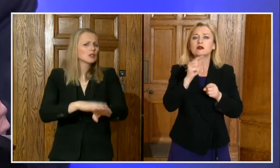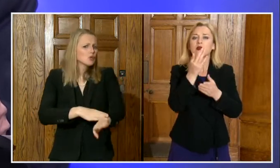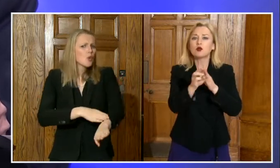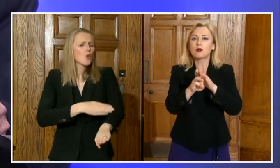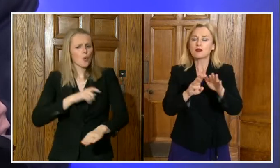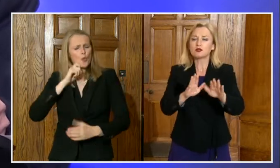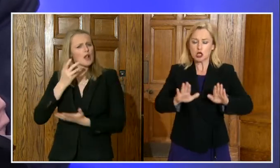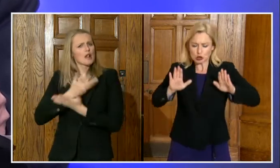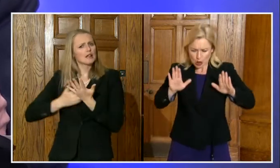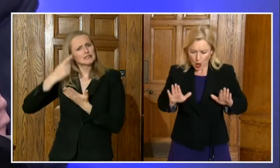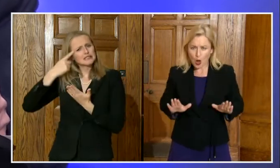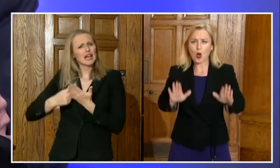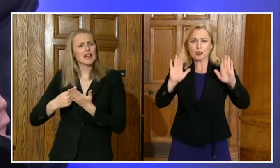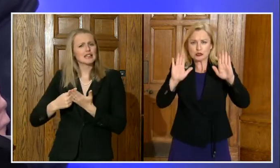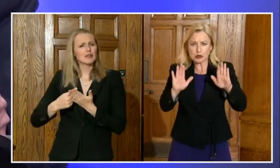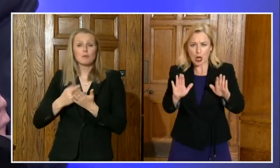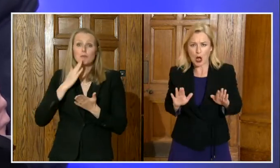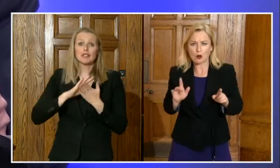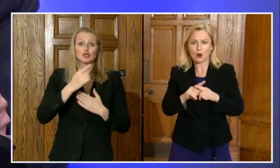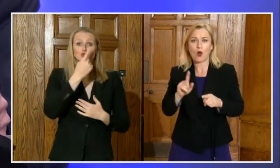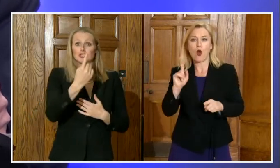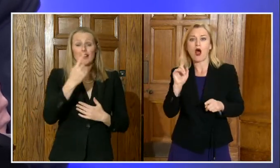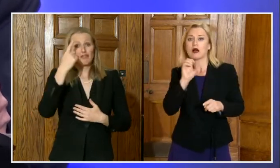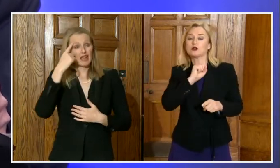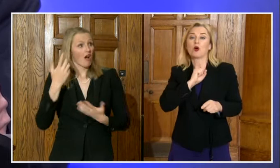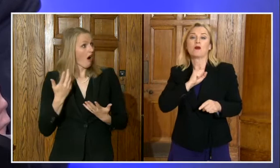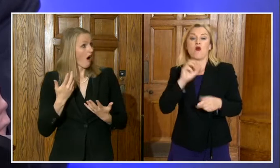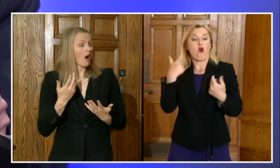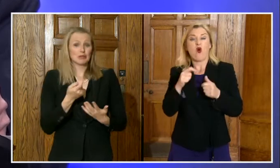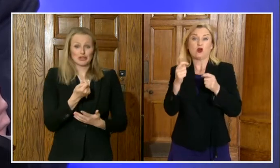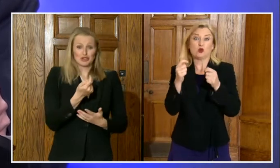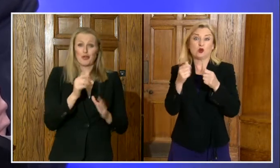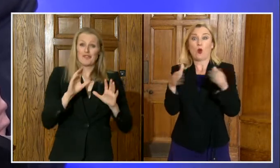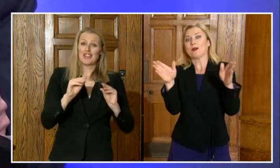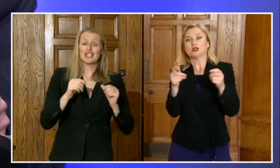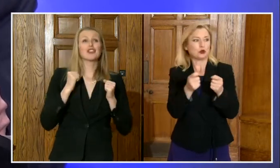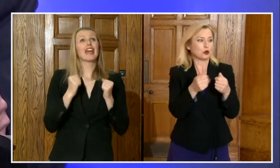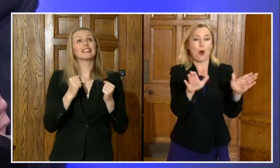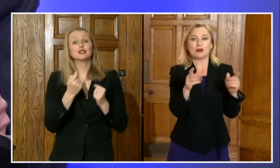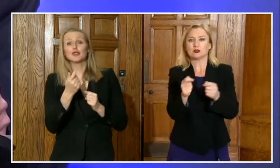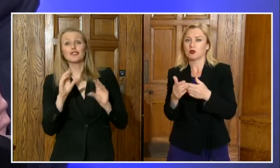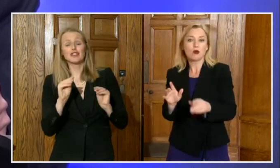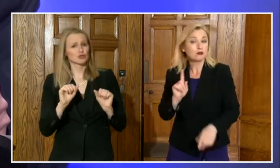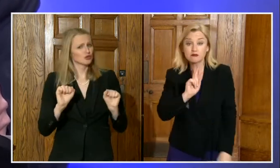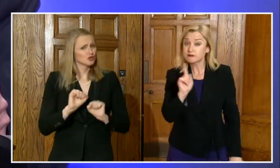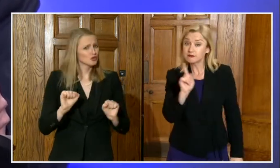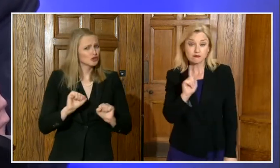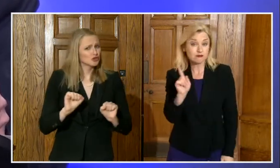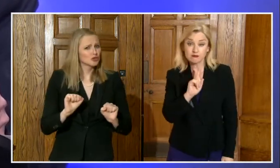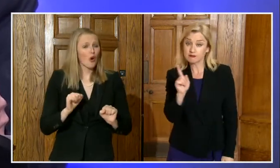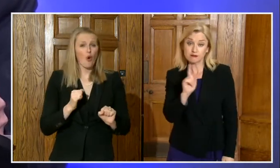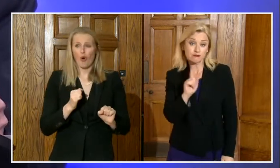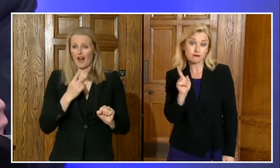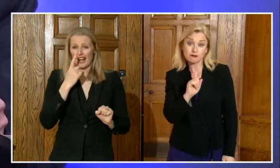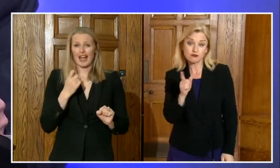do. But please don't take this as meaning we're nearing the finishing line, or that we can ease up on